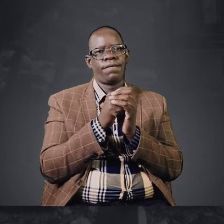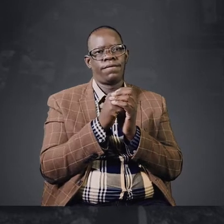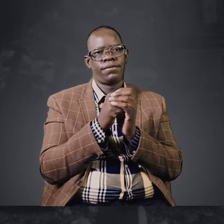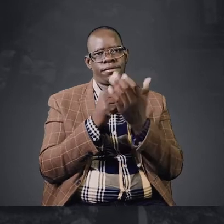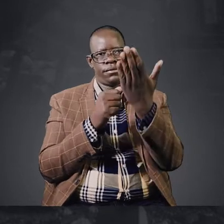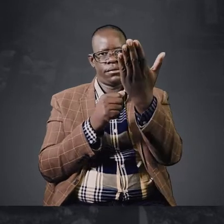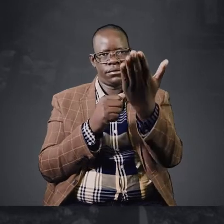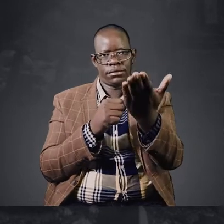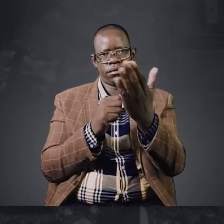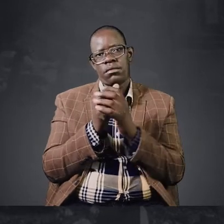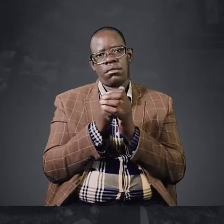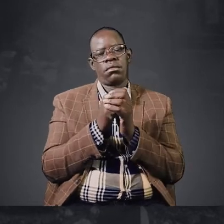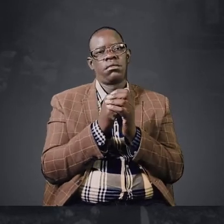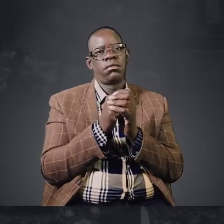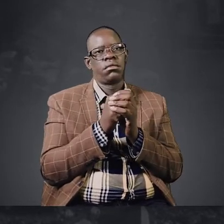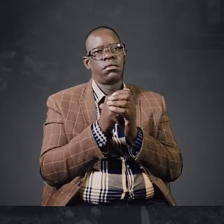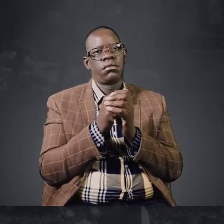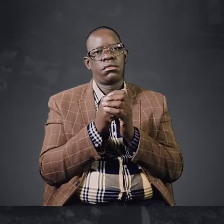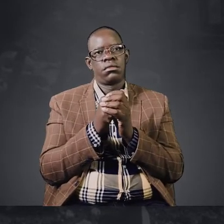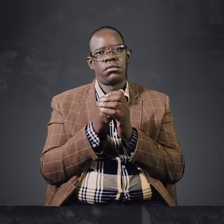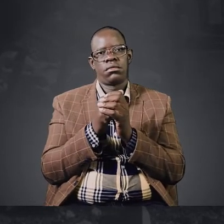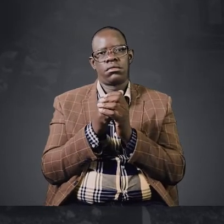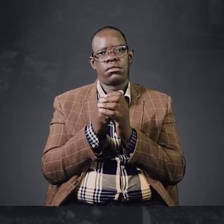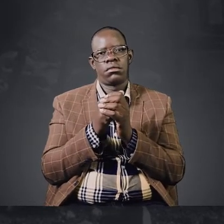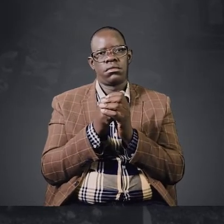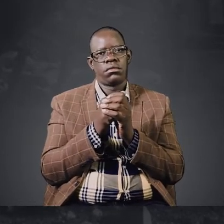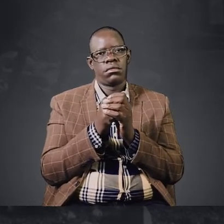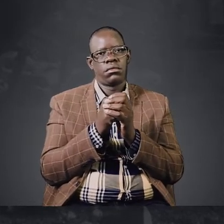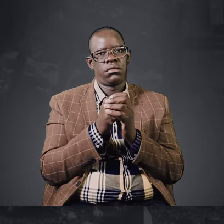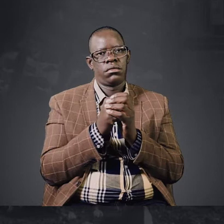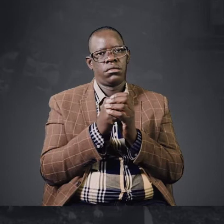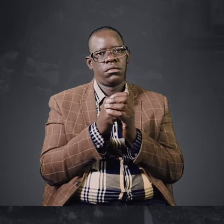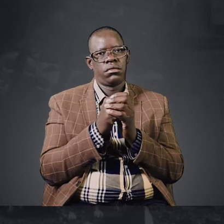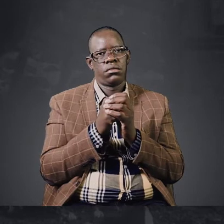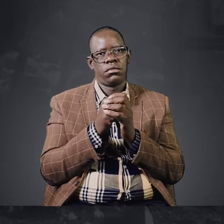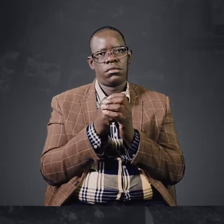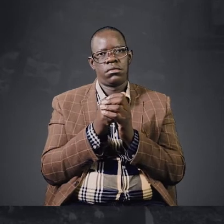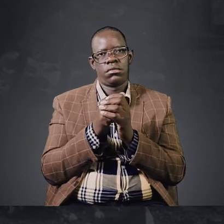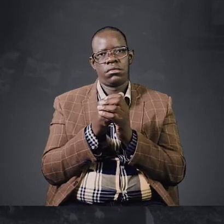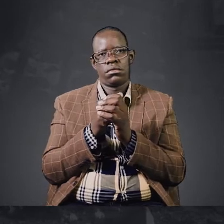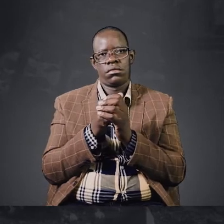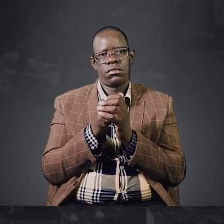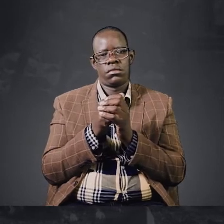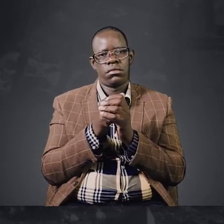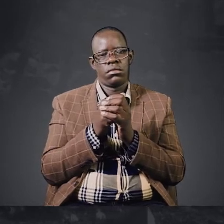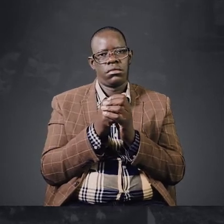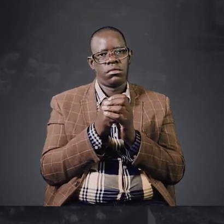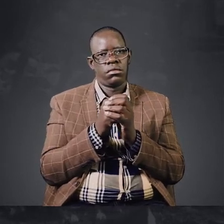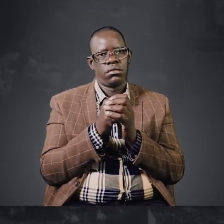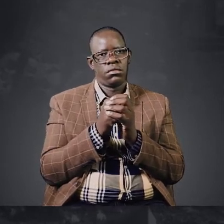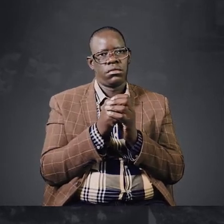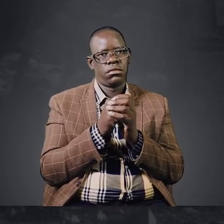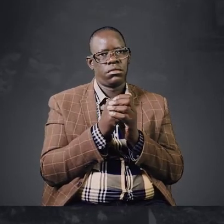like compost instead of chemical fertilizers. Governments can protect natural watersheds from human